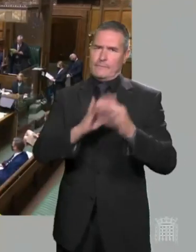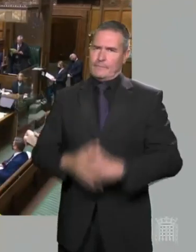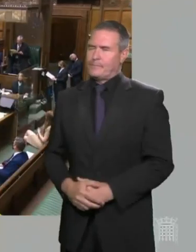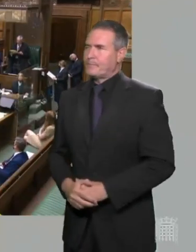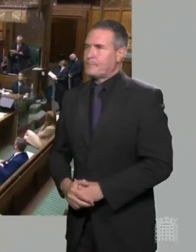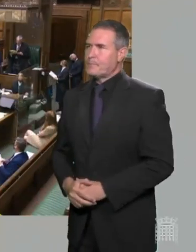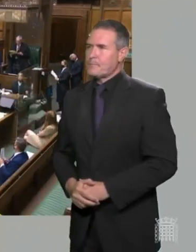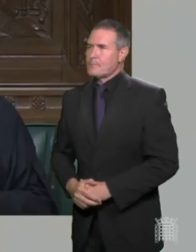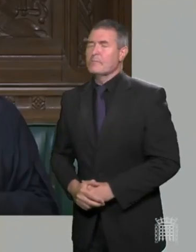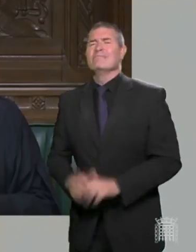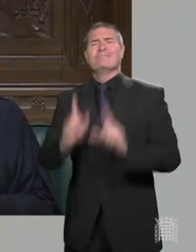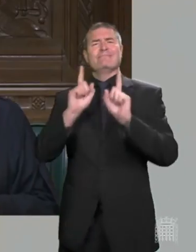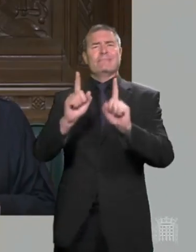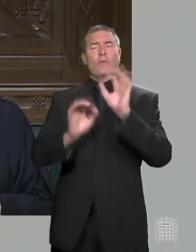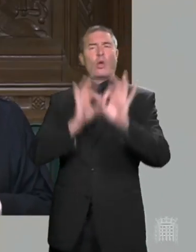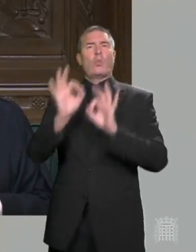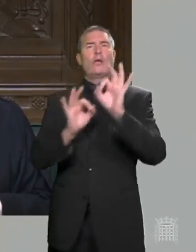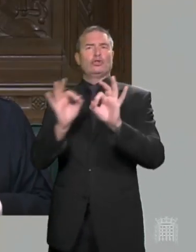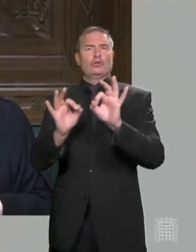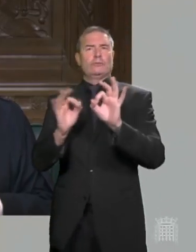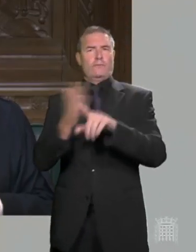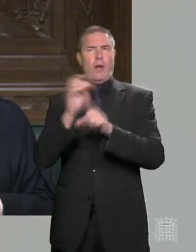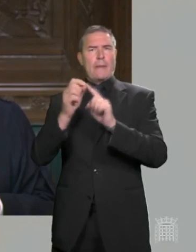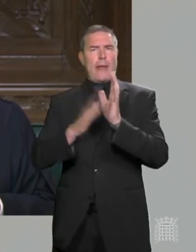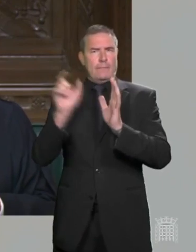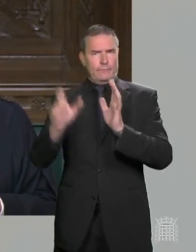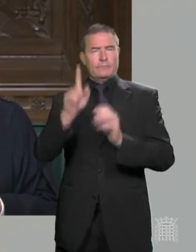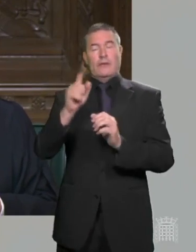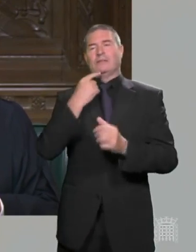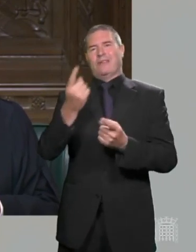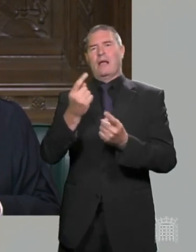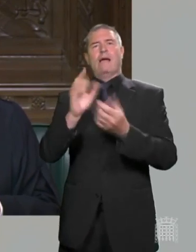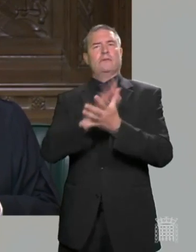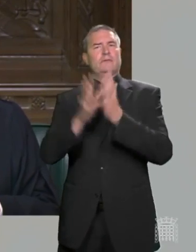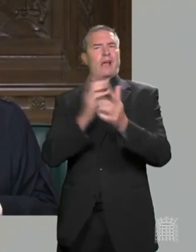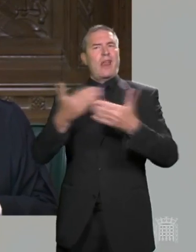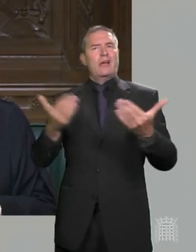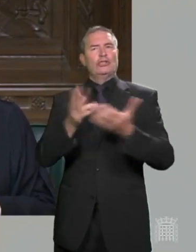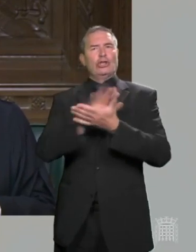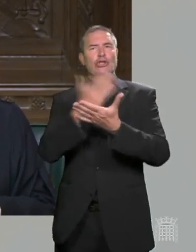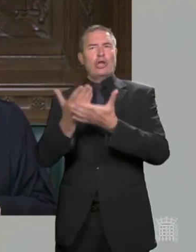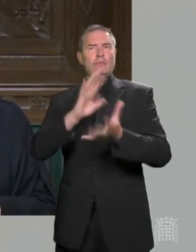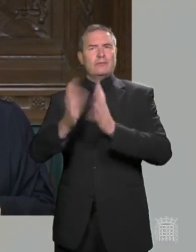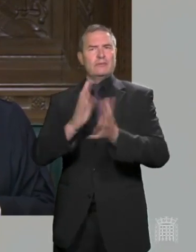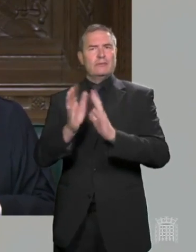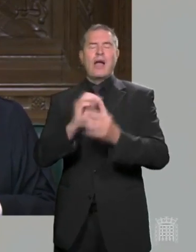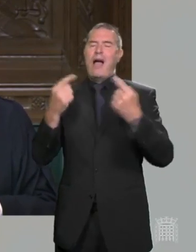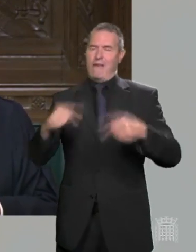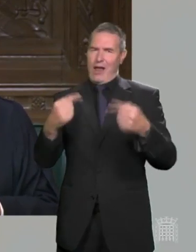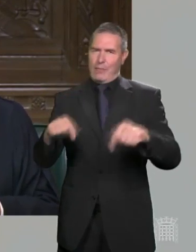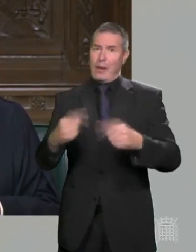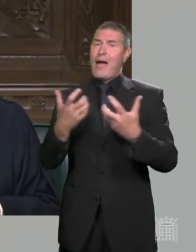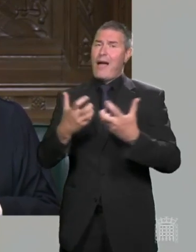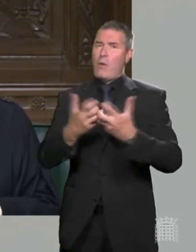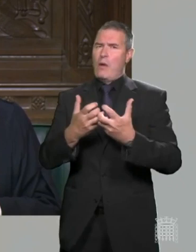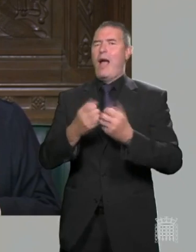Before we come to the Prime Minister's questions, I would like to point out that the British Sign Language Interpretation of Proceedings is available to watch on